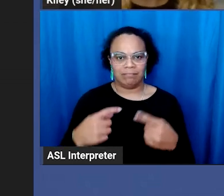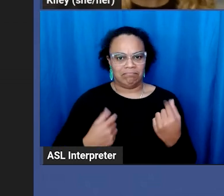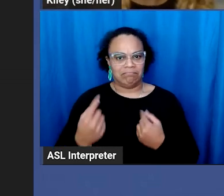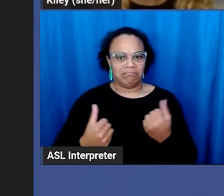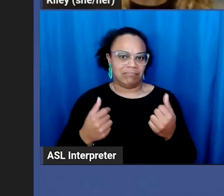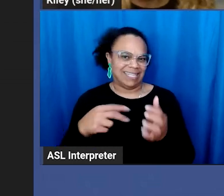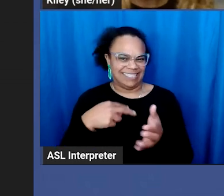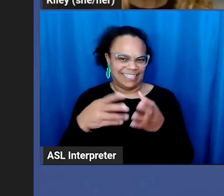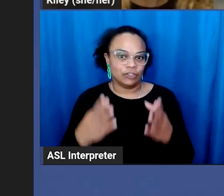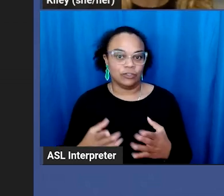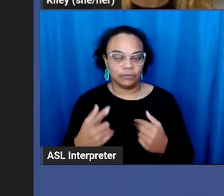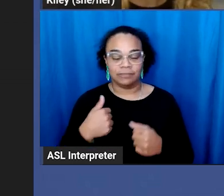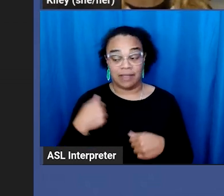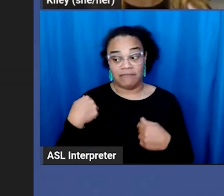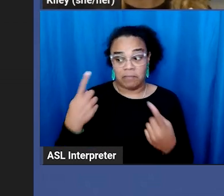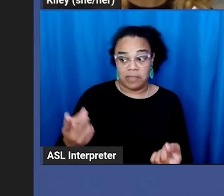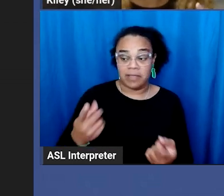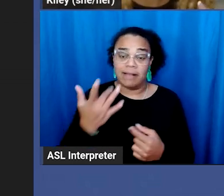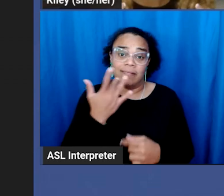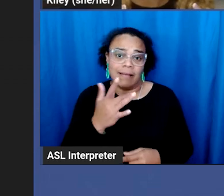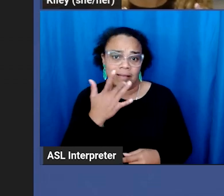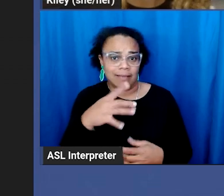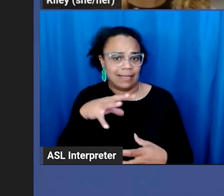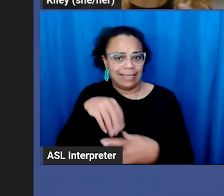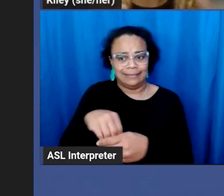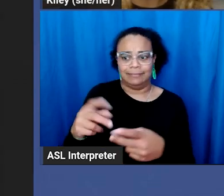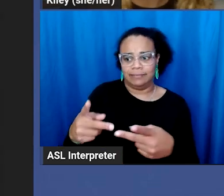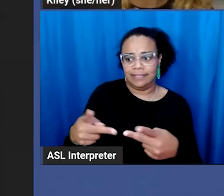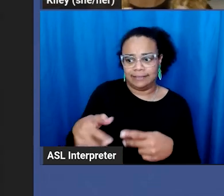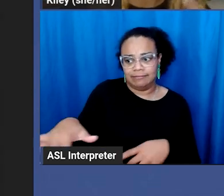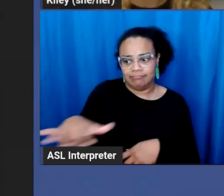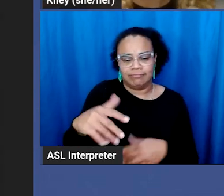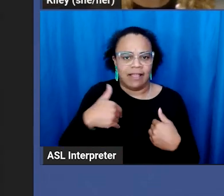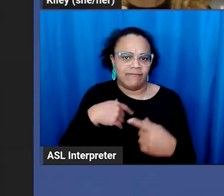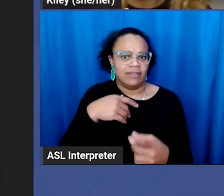I've been really lucky to be in spaces where sex